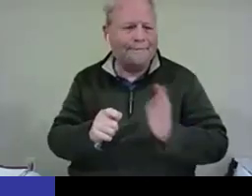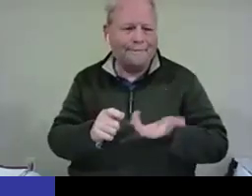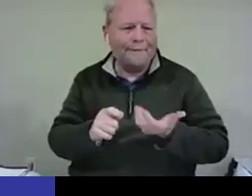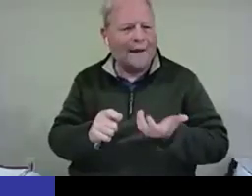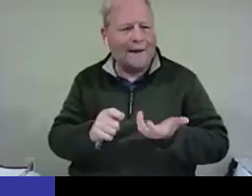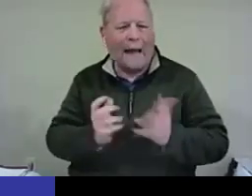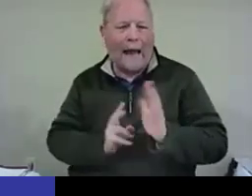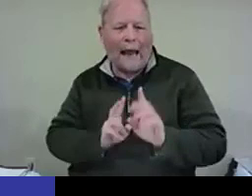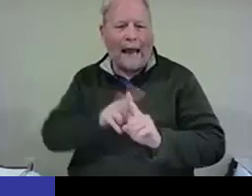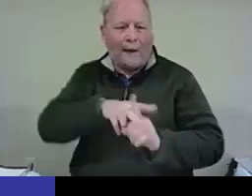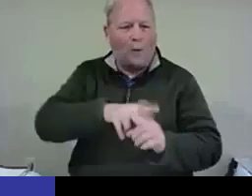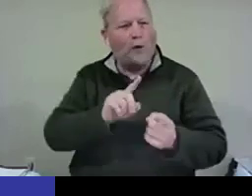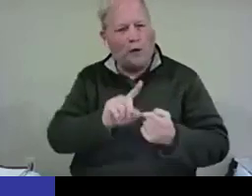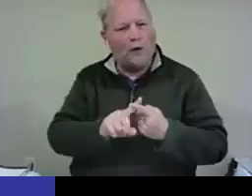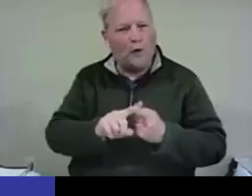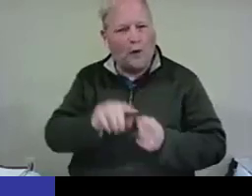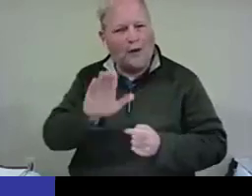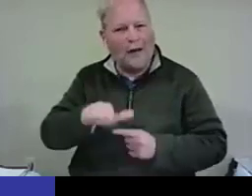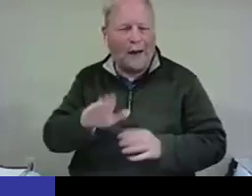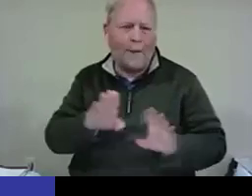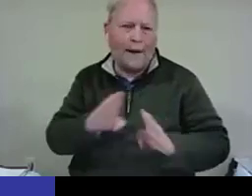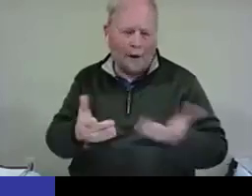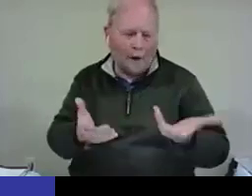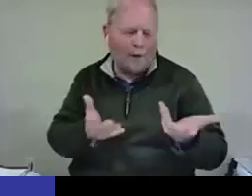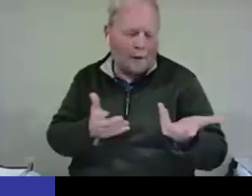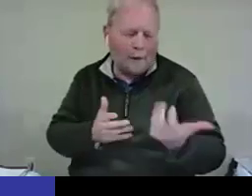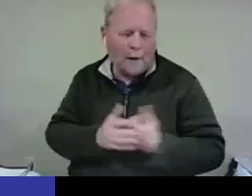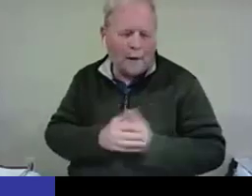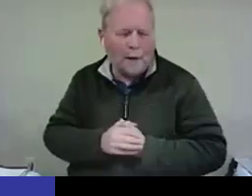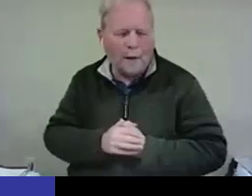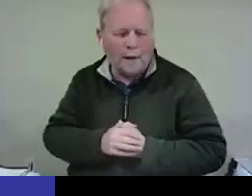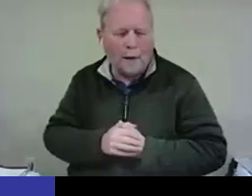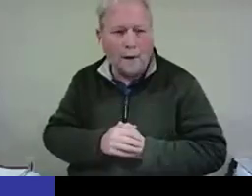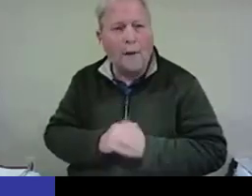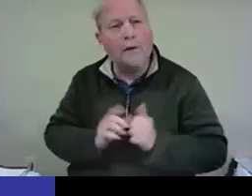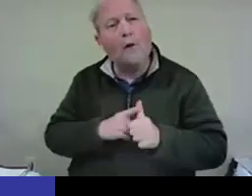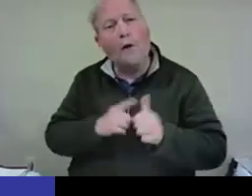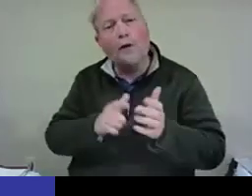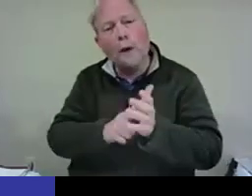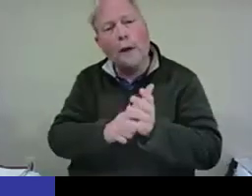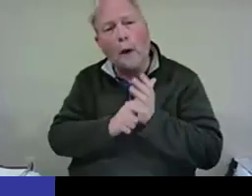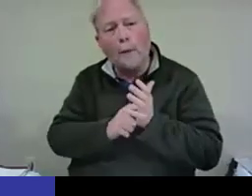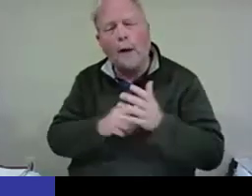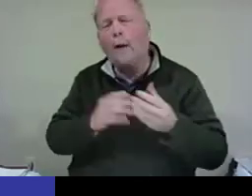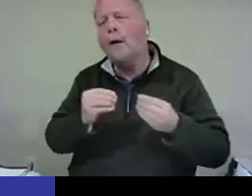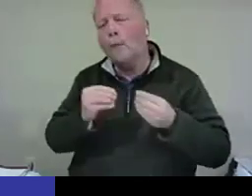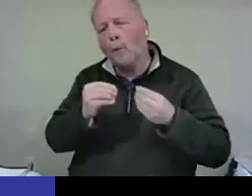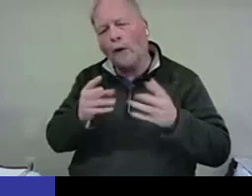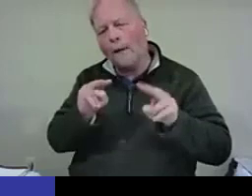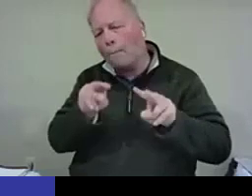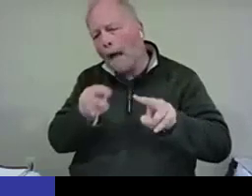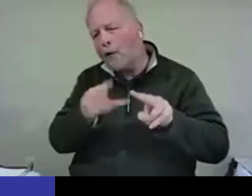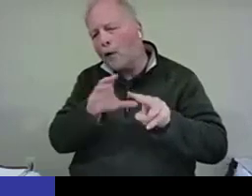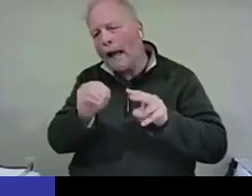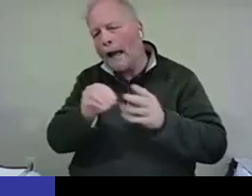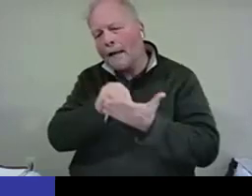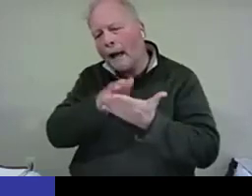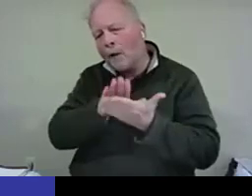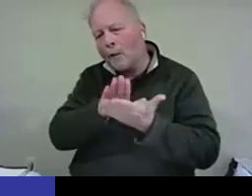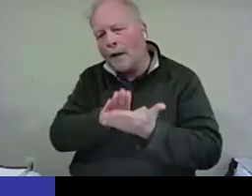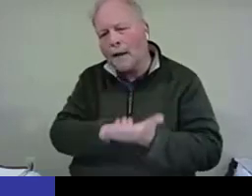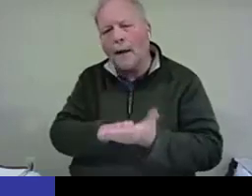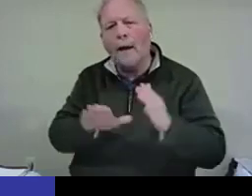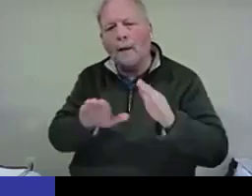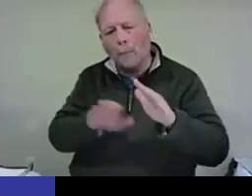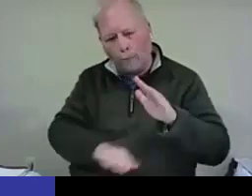So the first requirement you'll see in the rule is the providing, monitoring, and documenting evidence-based positive behavior interventions